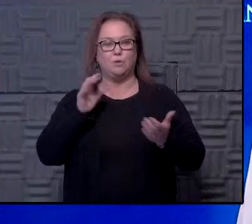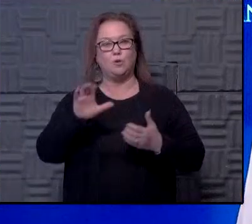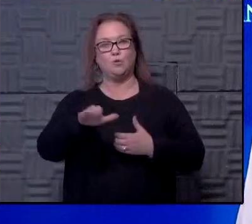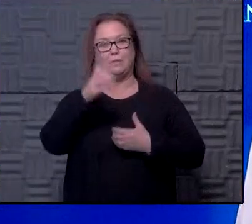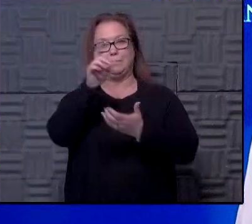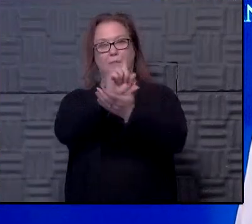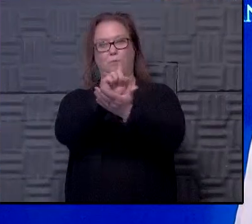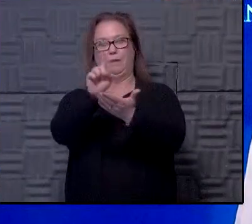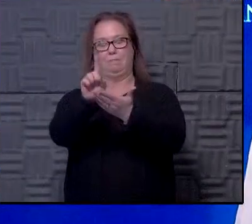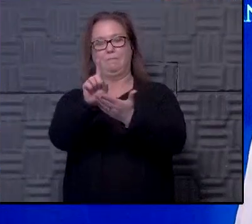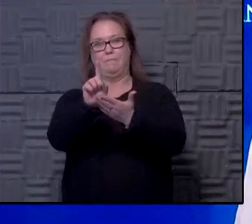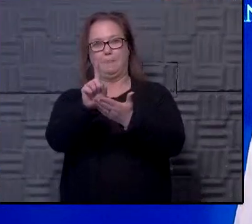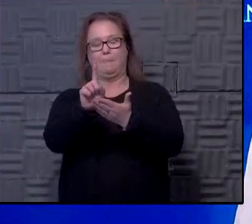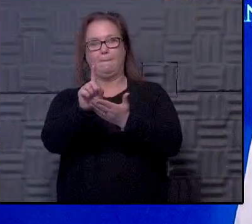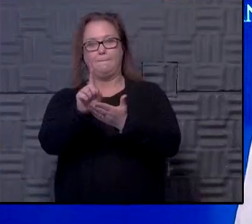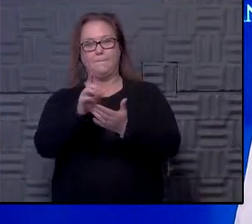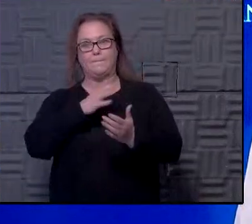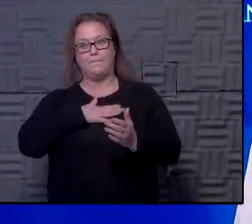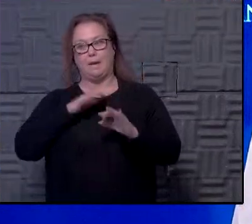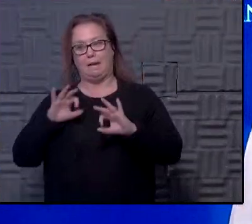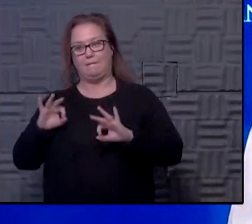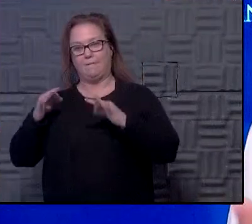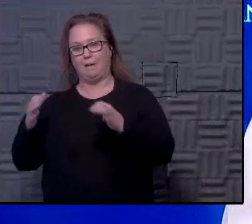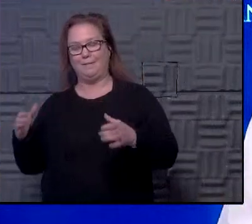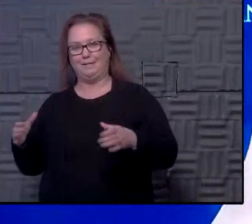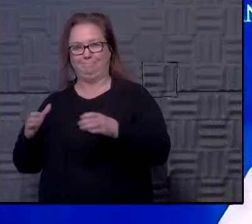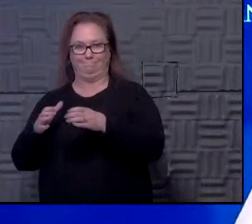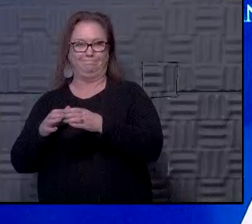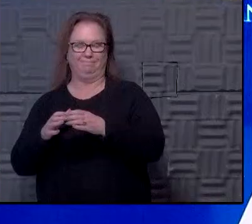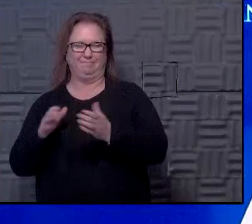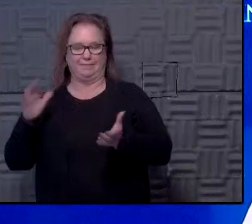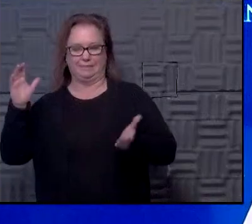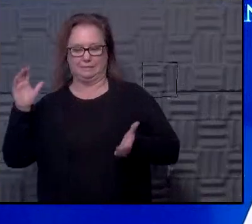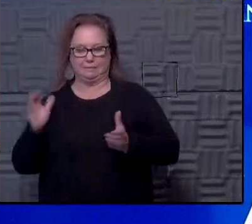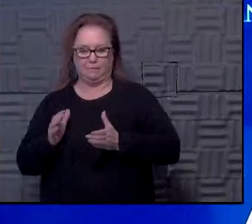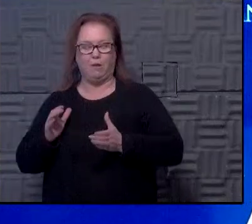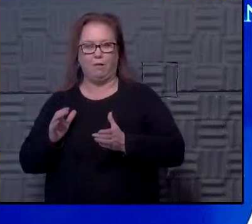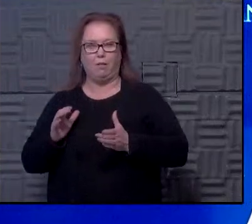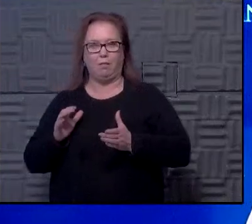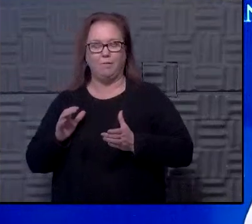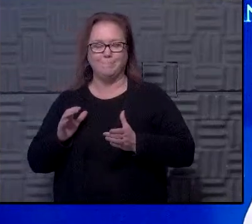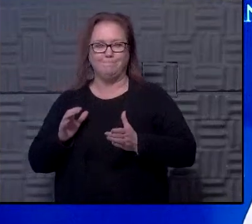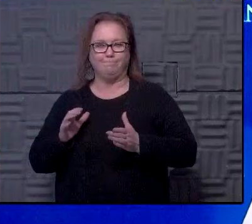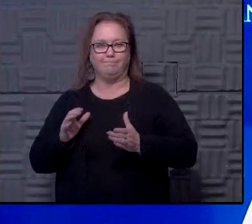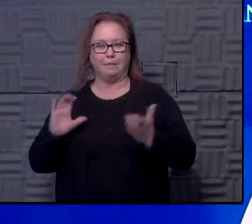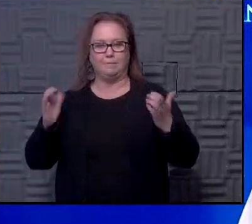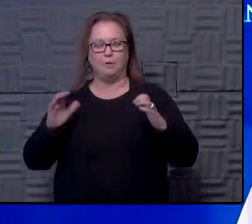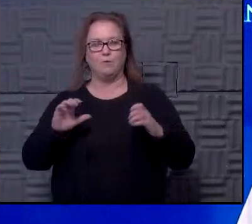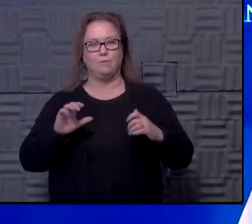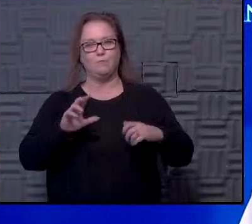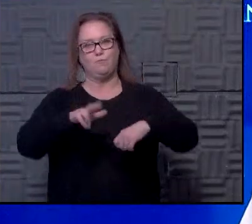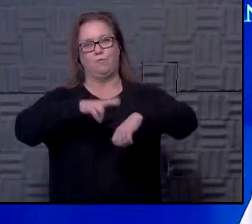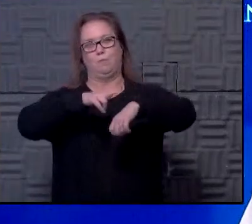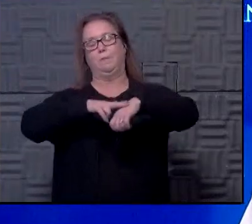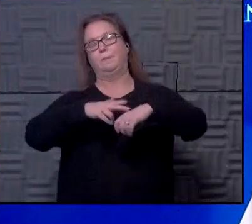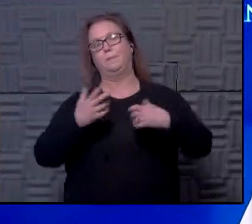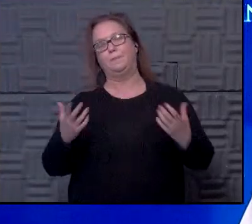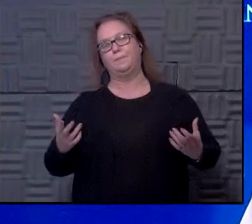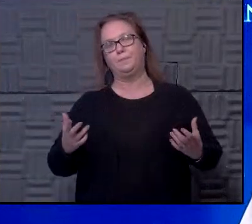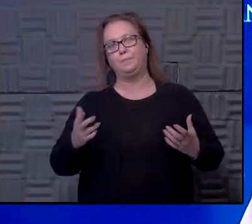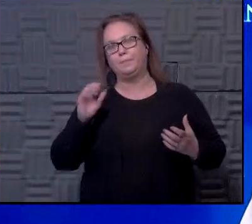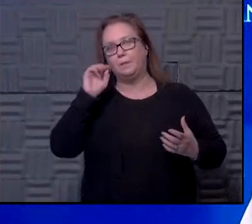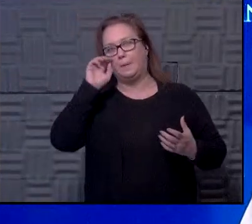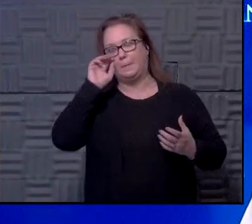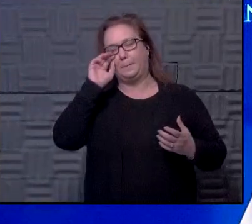few thoughts. For my family, it's going to be much smaller gatherings than we normally have. And so it's going to be a little